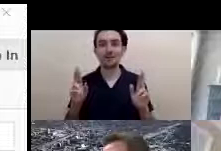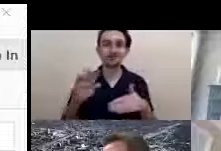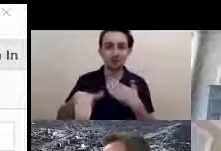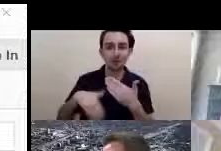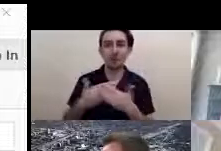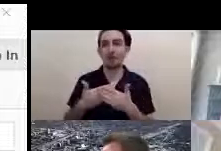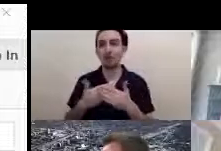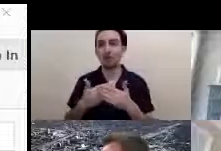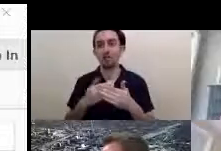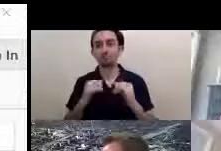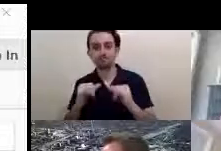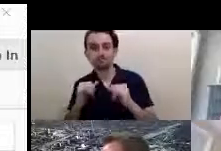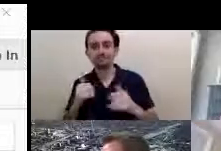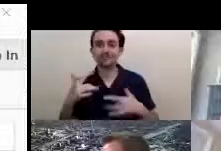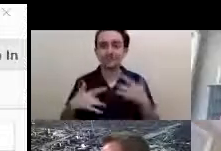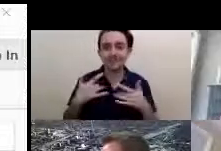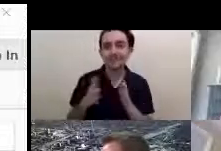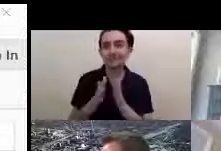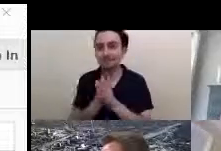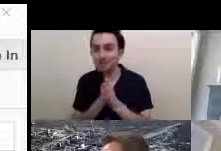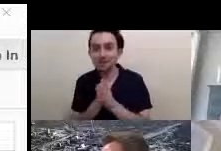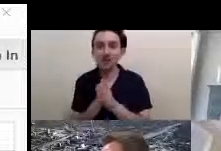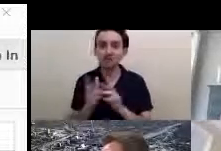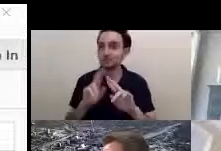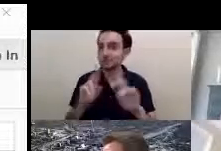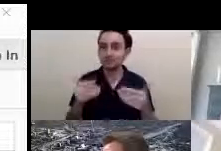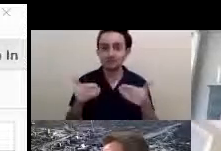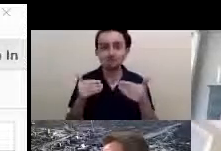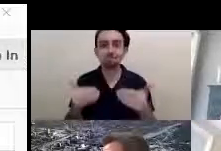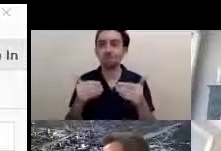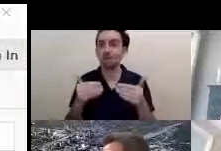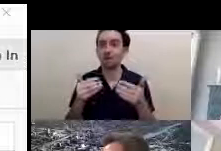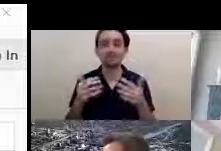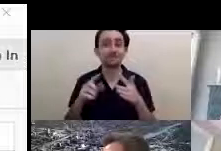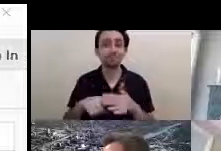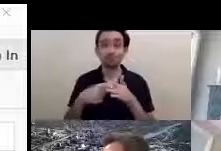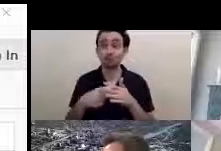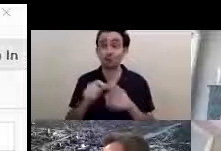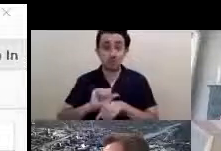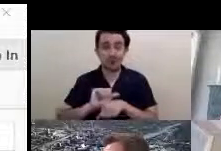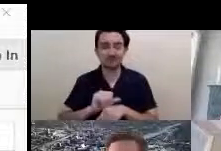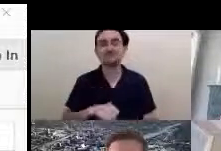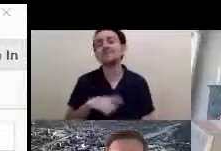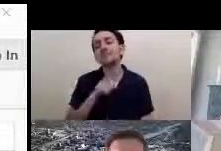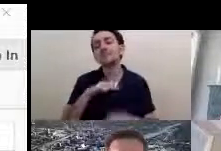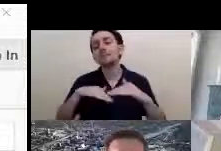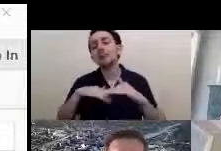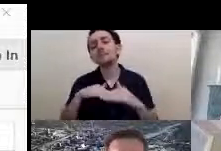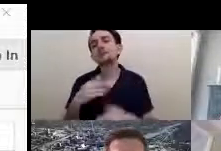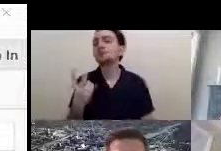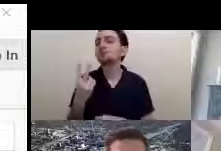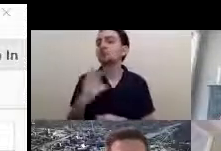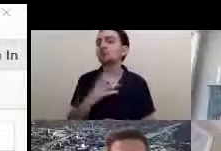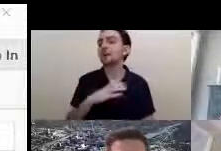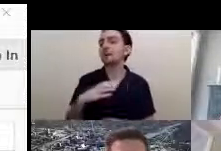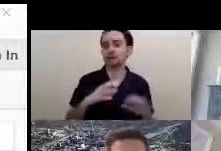and motivation and enthusiasm is. Basically, there are two committees that are sort of priority for us right